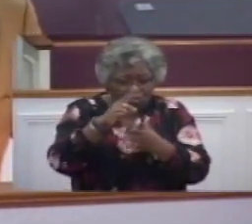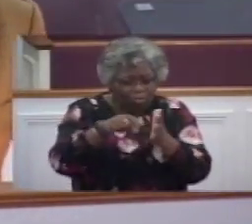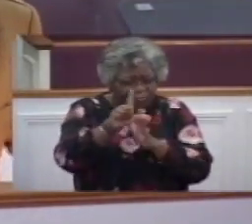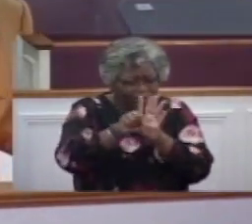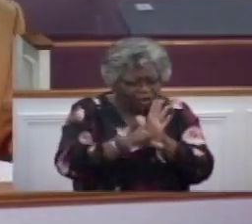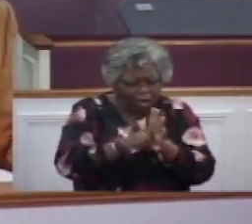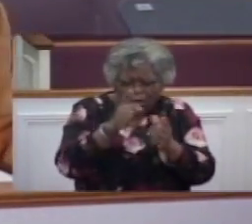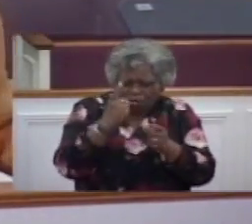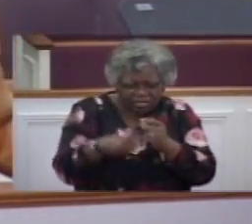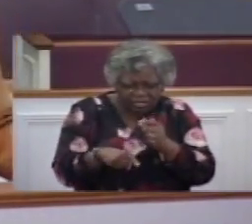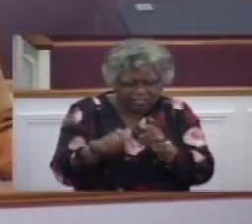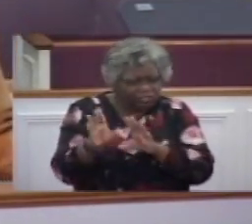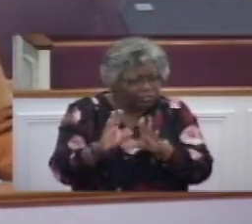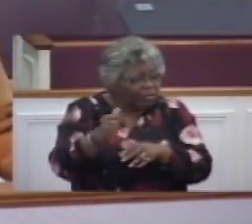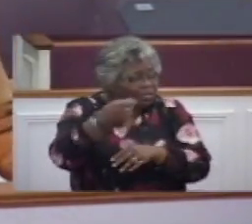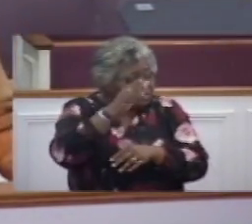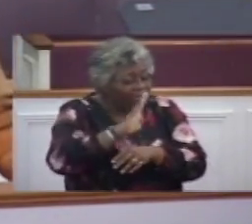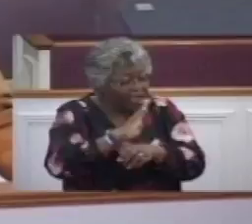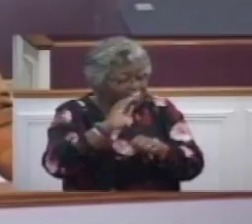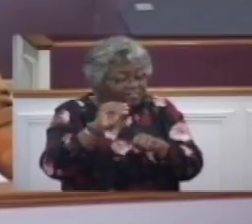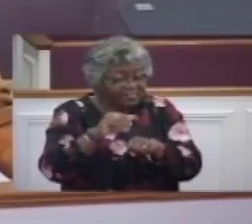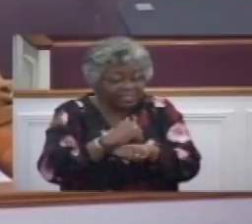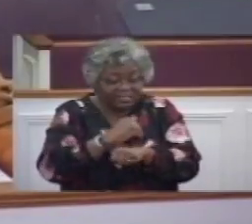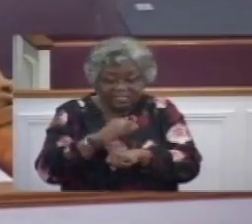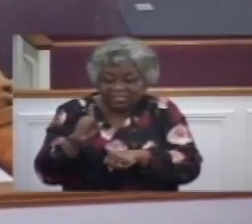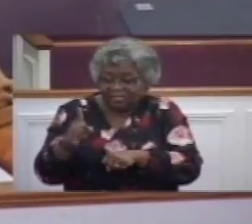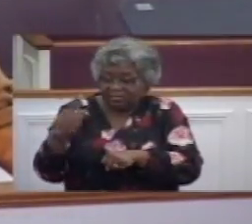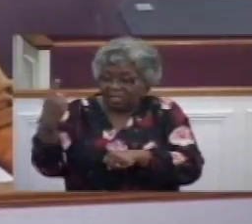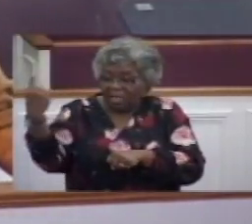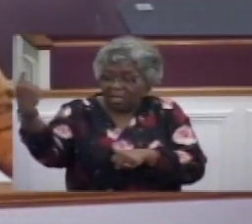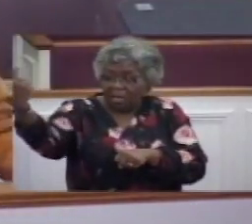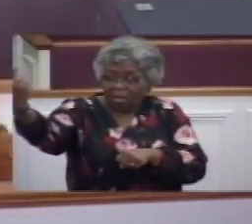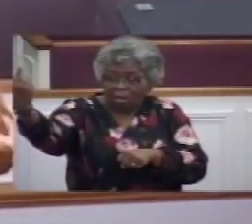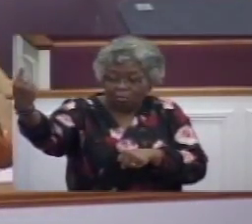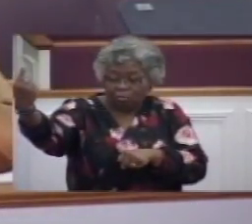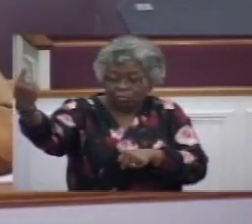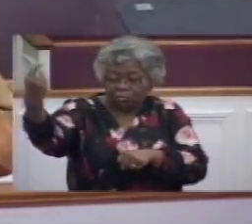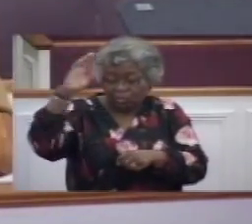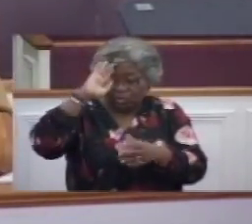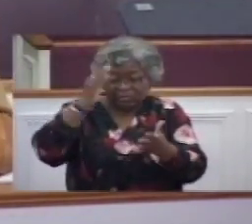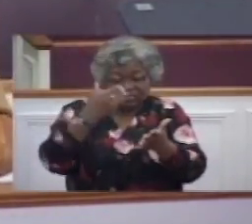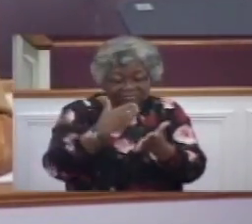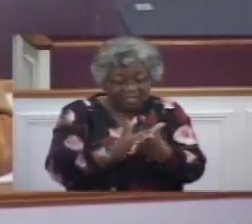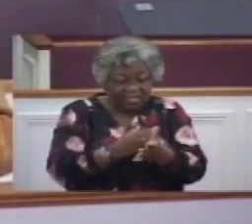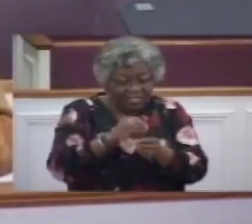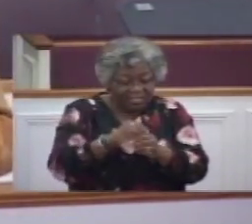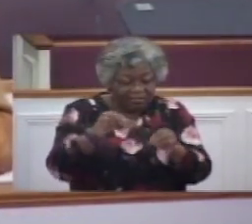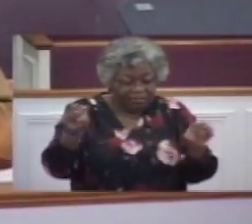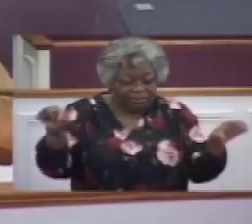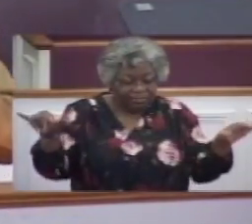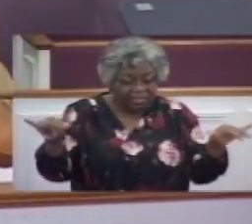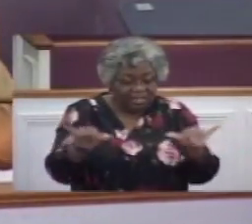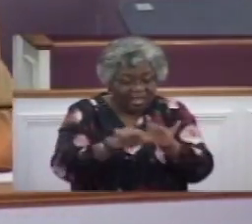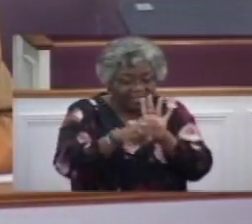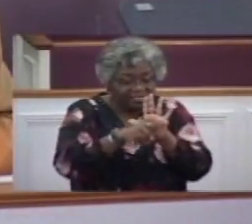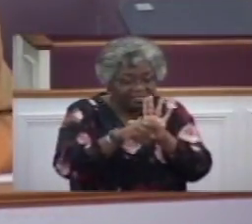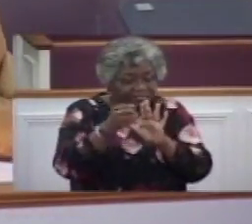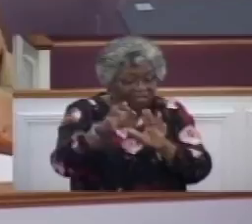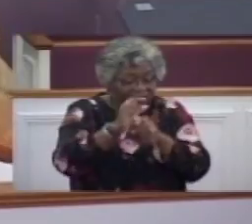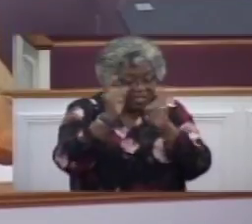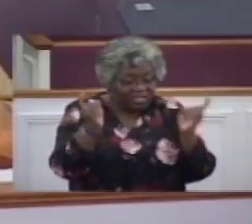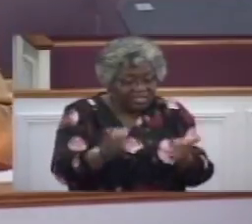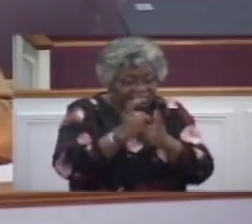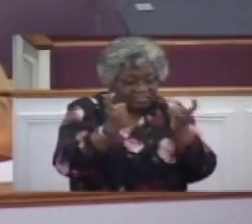do. God sending his own son in the likeness of